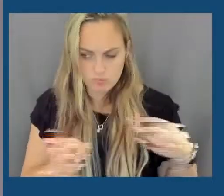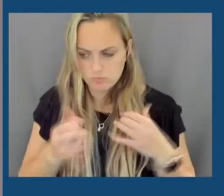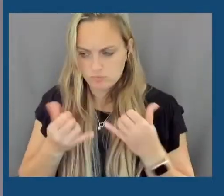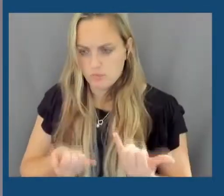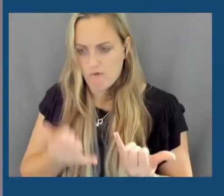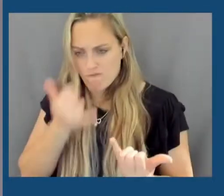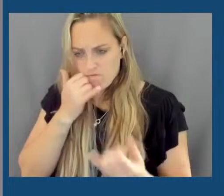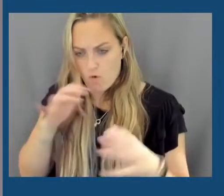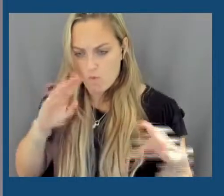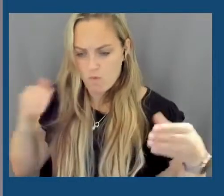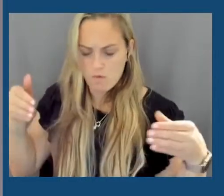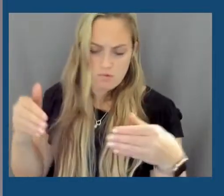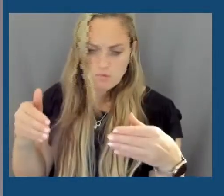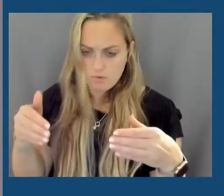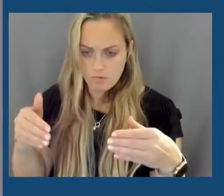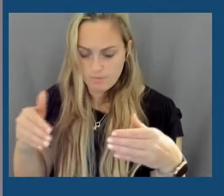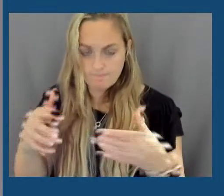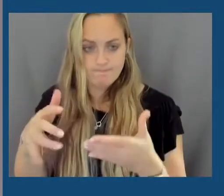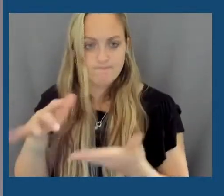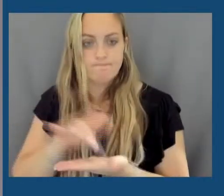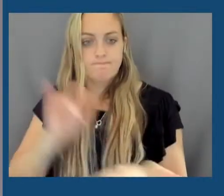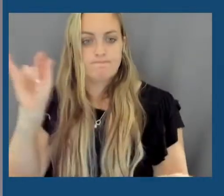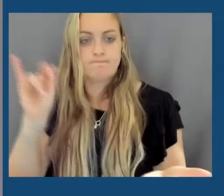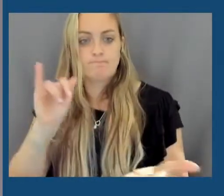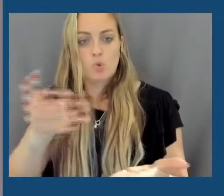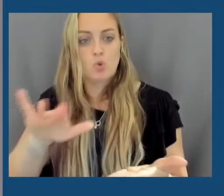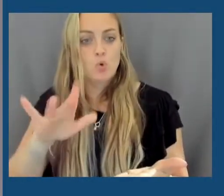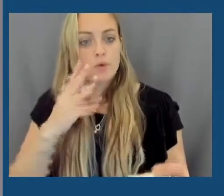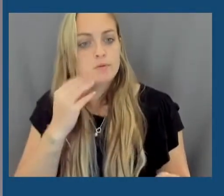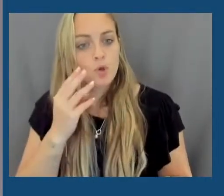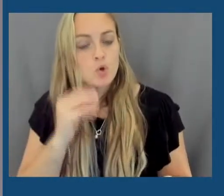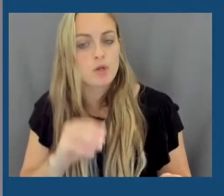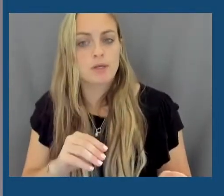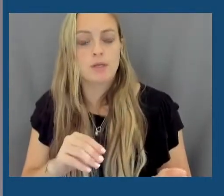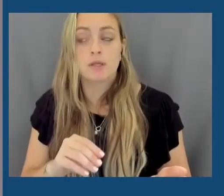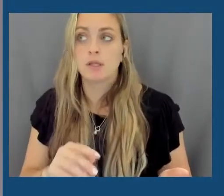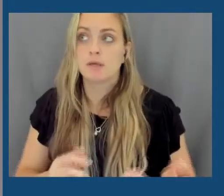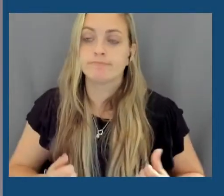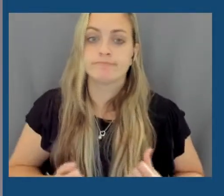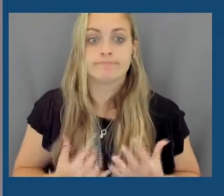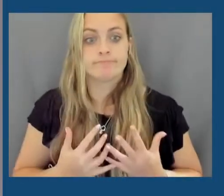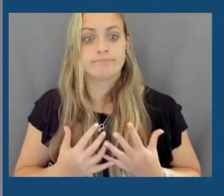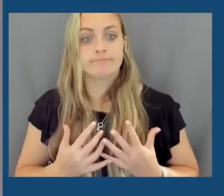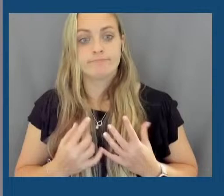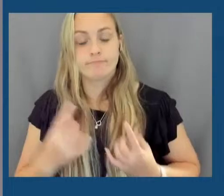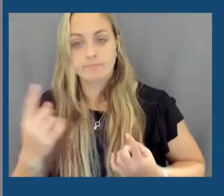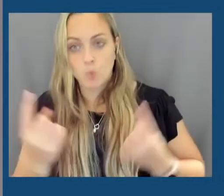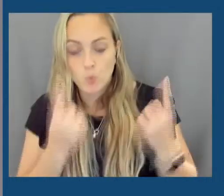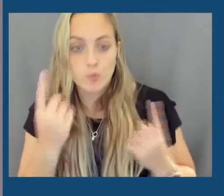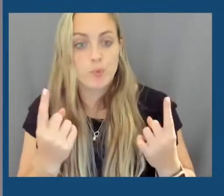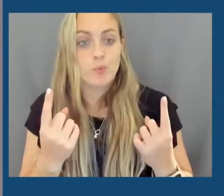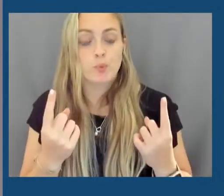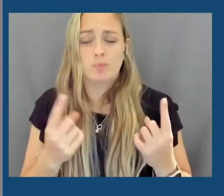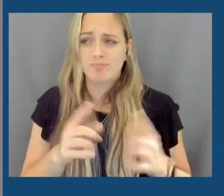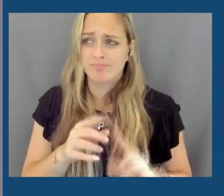is robbing children of those experiences. It's stealing the spontaneity and the wonder that makes childhood so